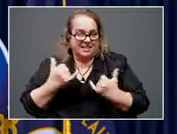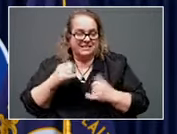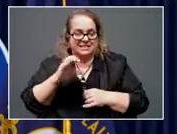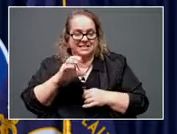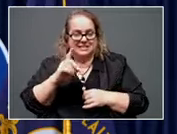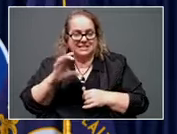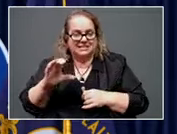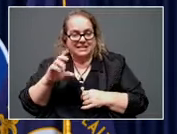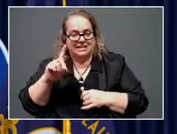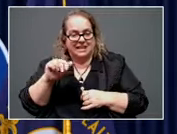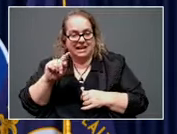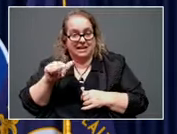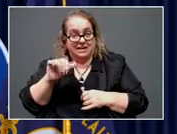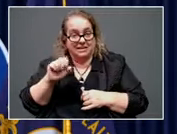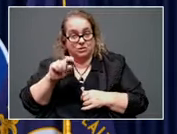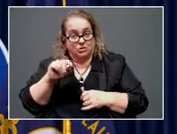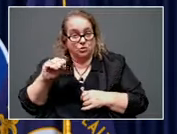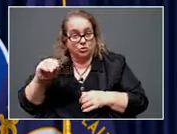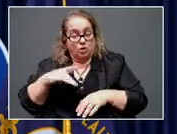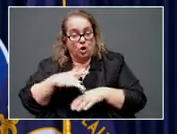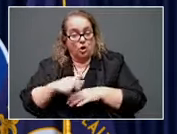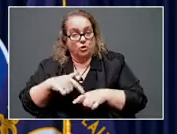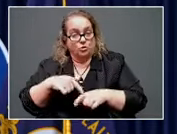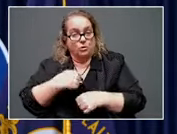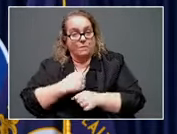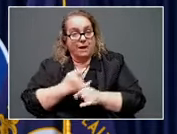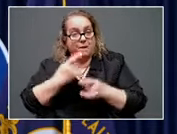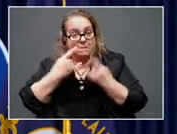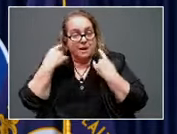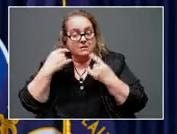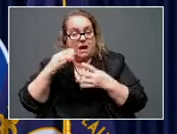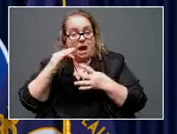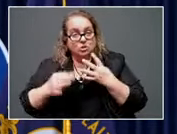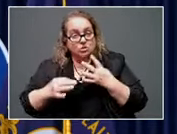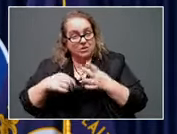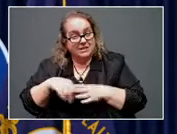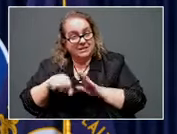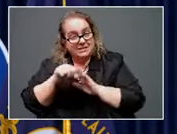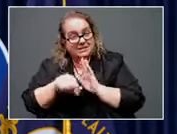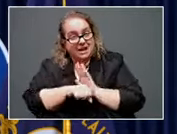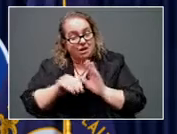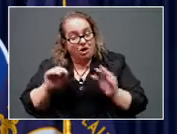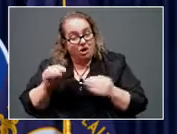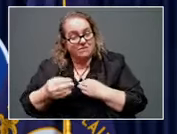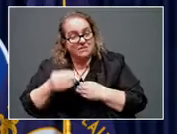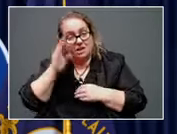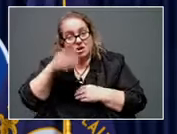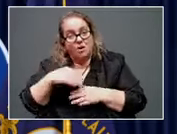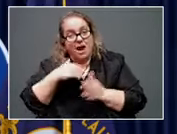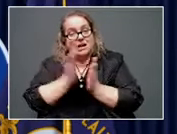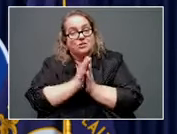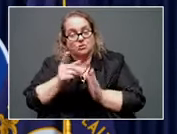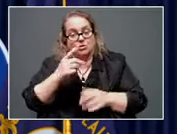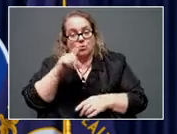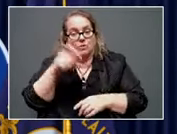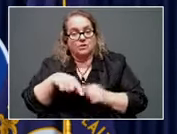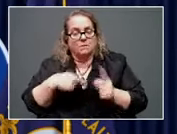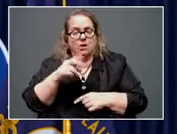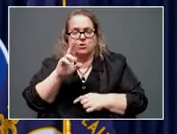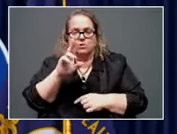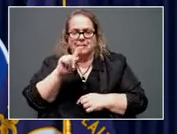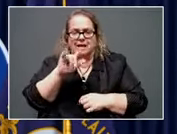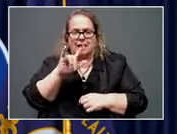make masks optional in state offices? And then I know I asked you a question about utilities last week, but I've been hearing from a lot